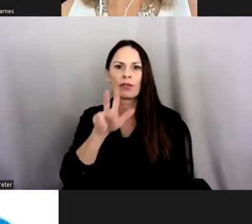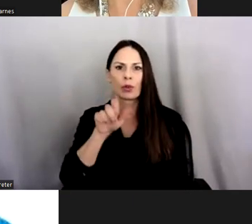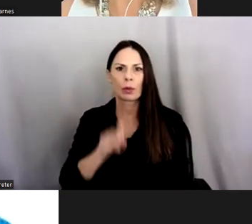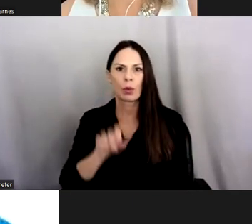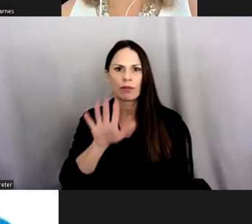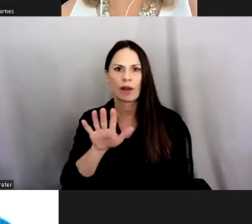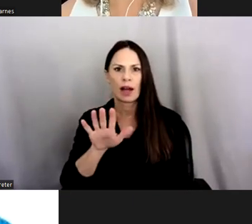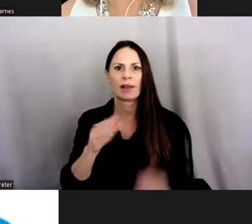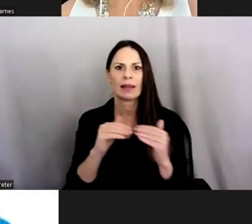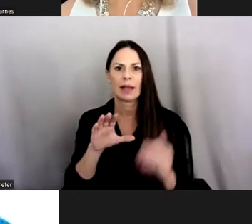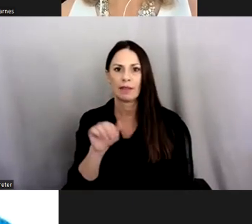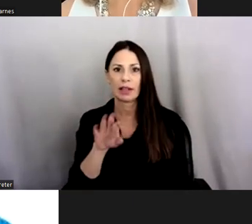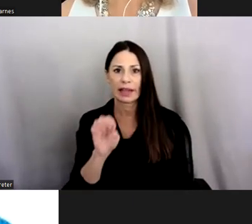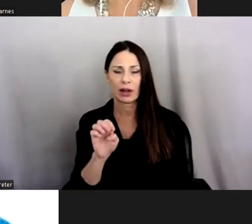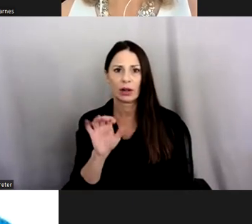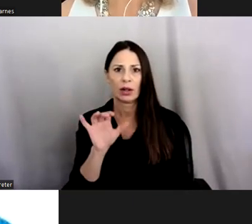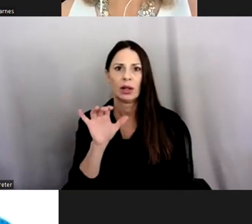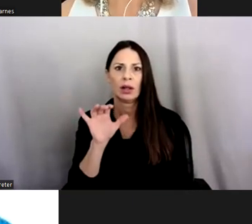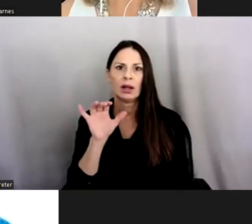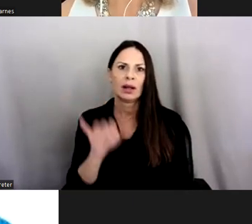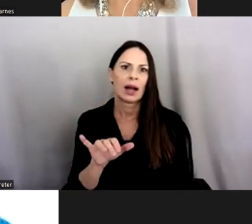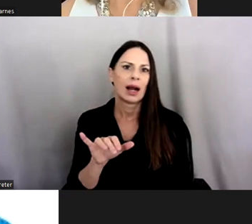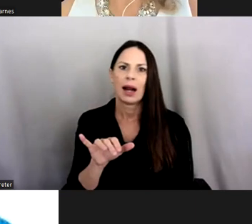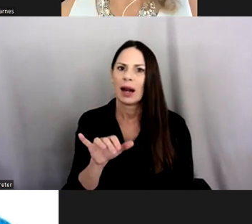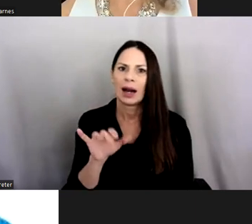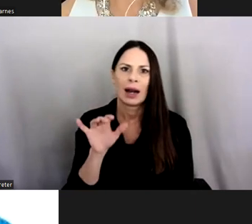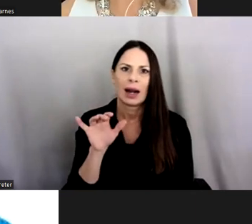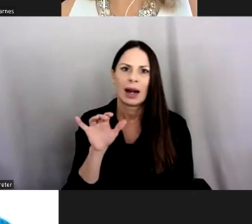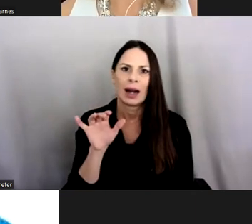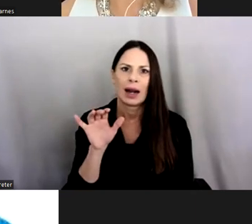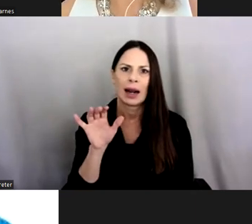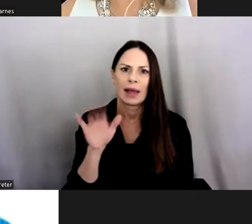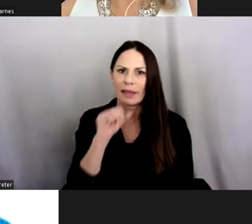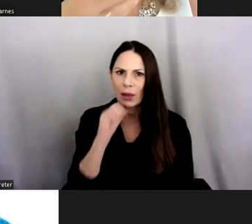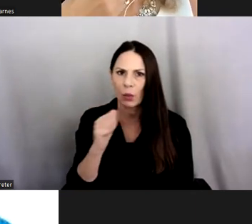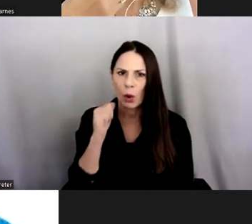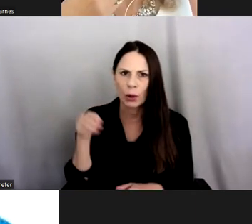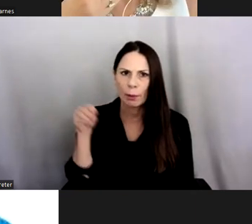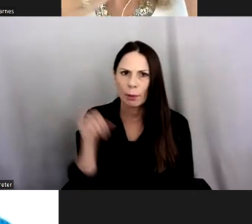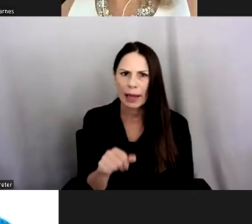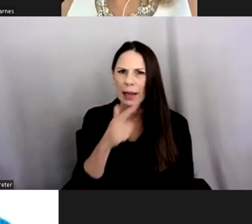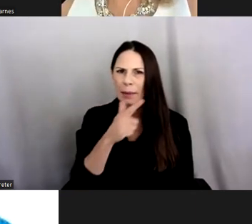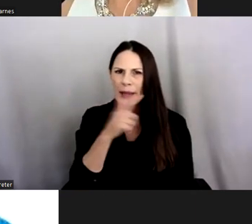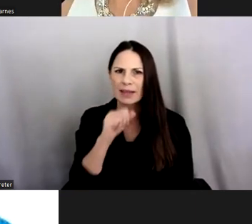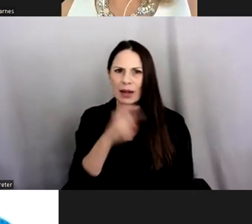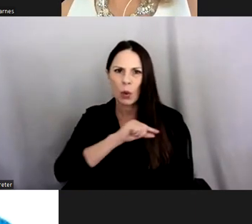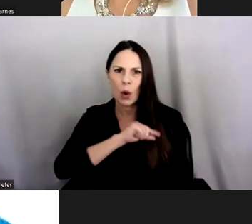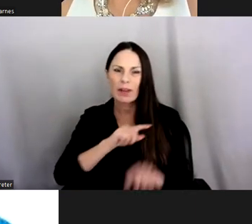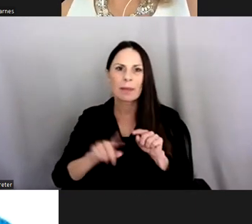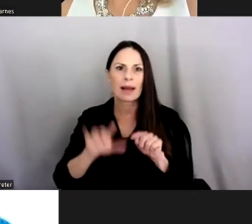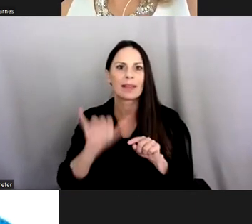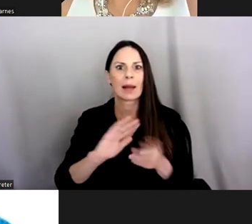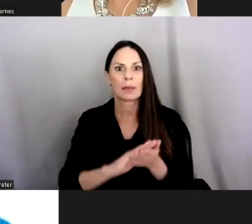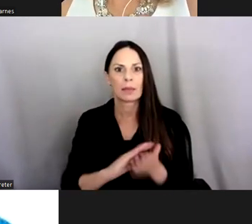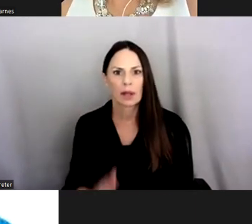ASAM level of care, and then that ties HCPUF's not going to pay if they don't qualify, right? Right. So this got so heated, I Instagrammed